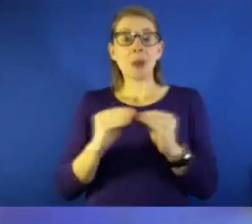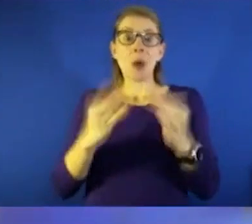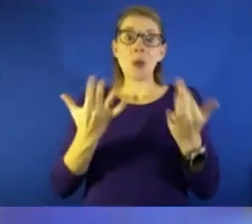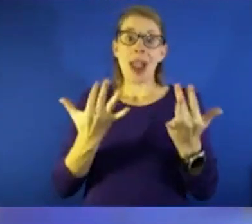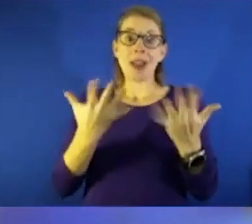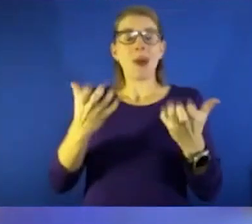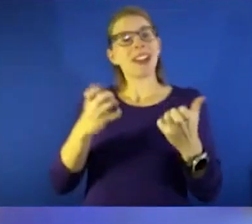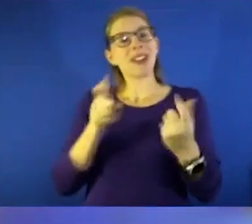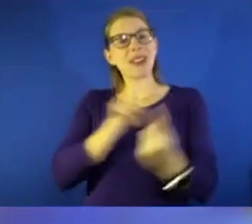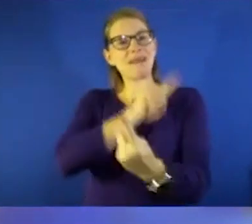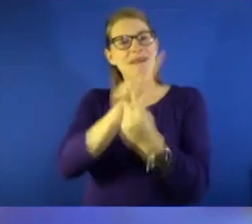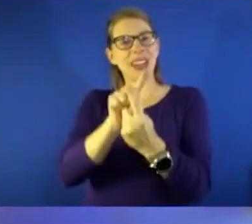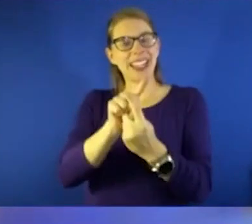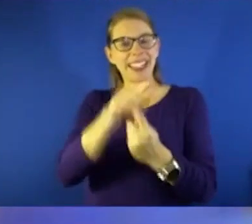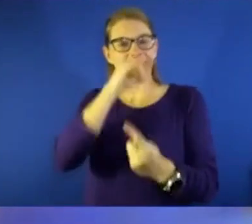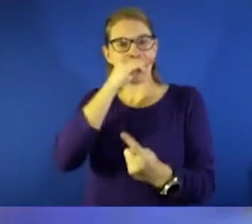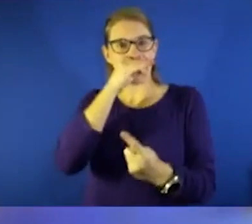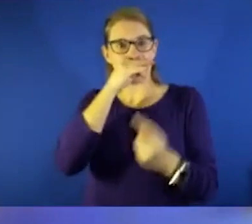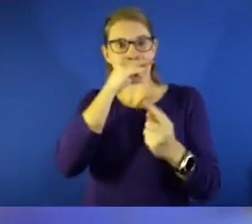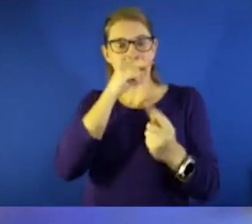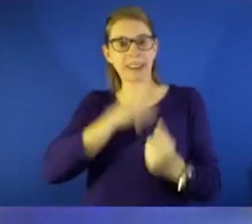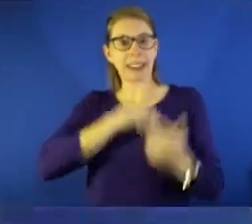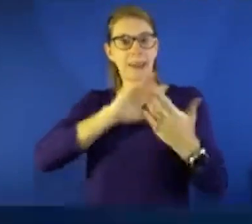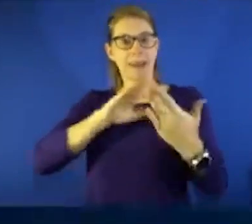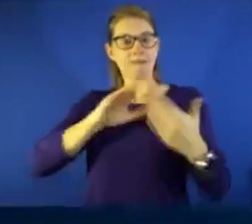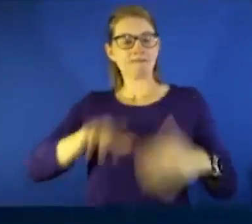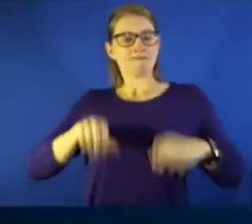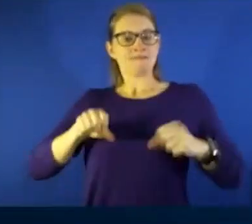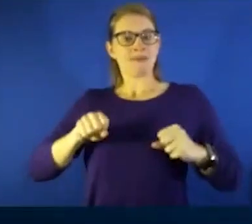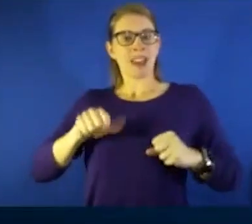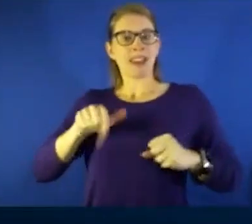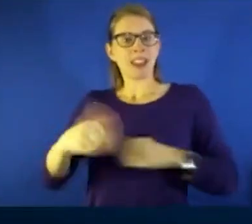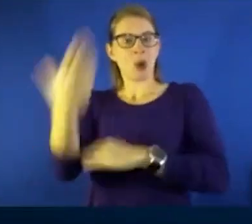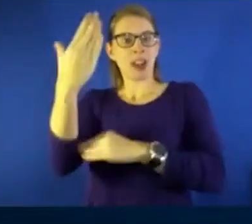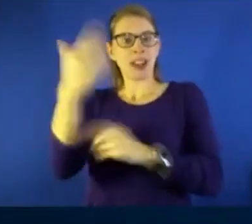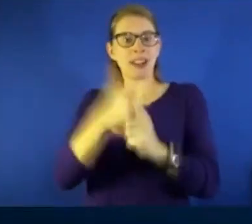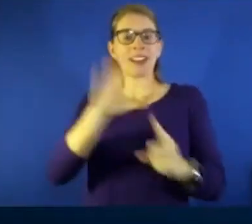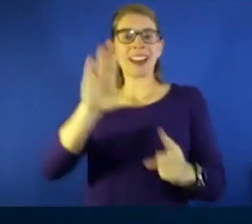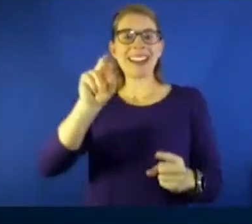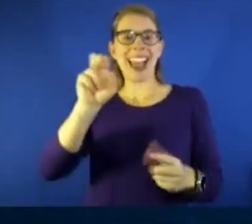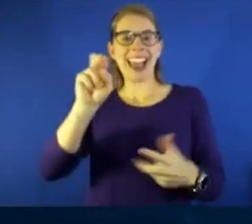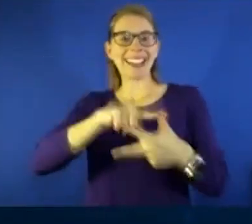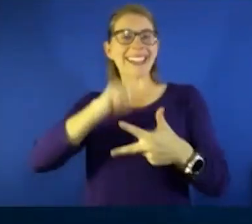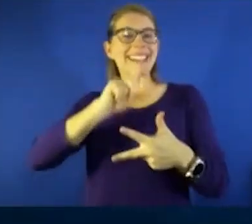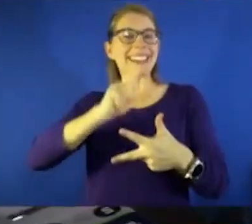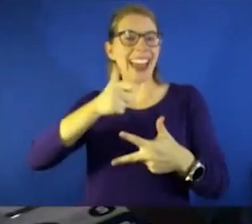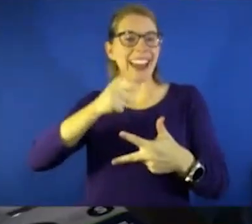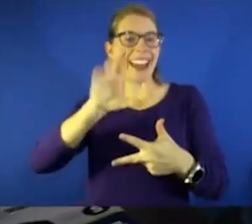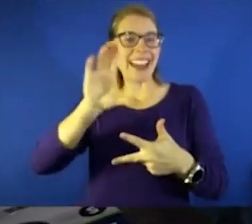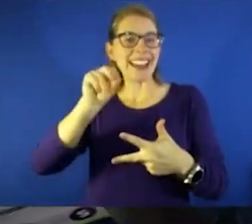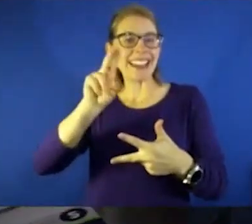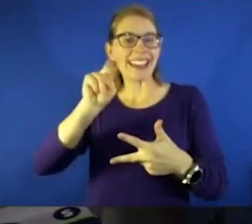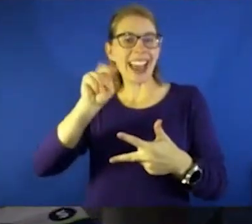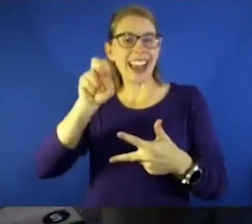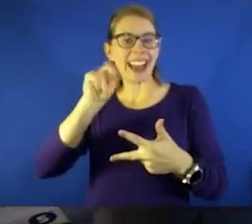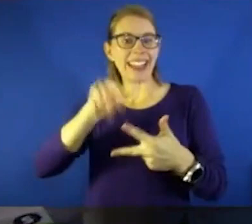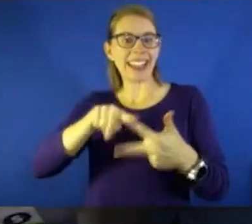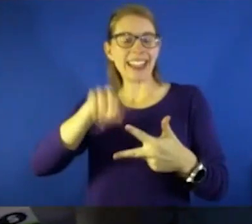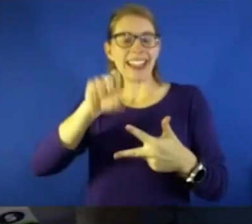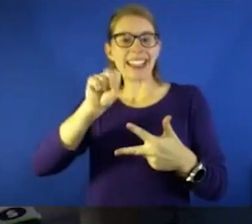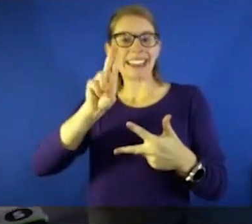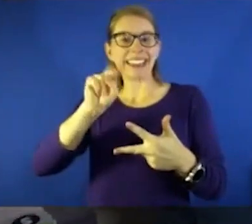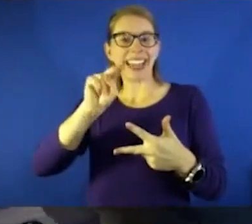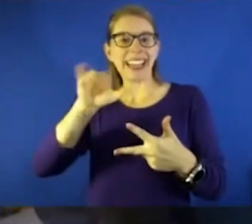stepping forward this morning. Cannon, he is 10 years old. Hi, Cannon. Sunny, hi. She's